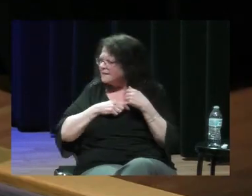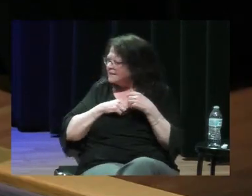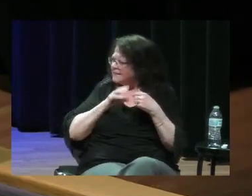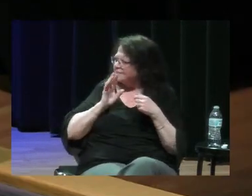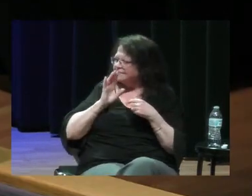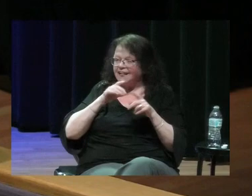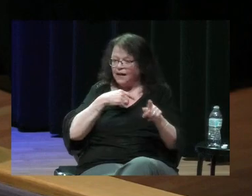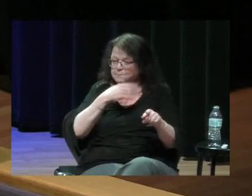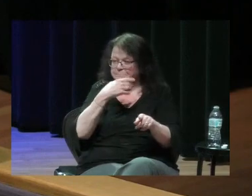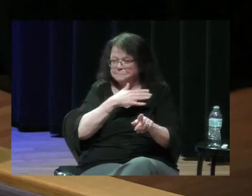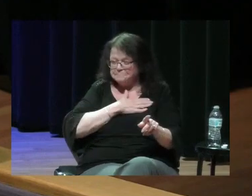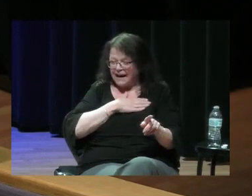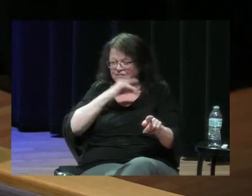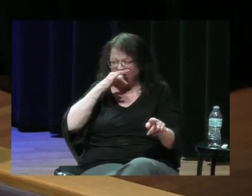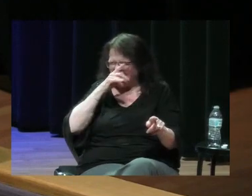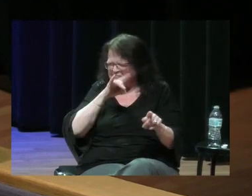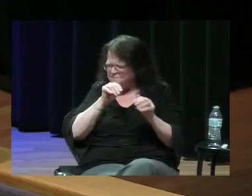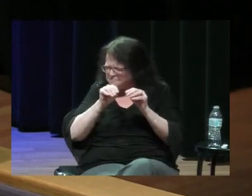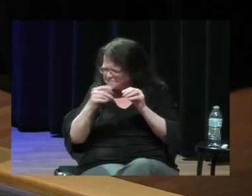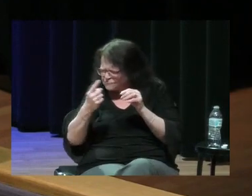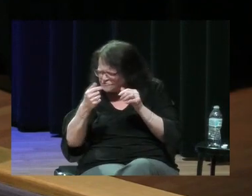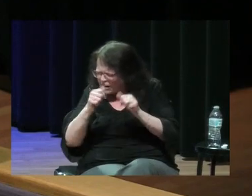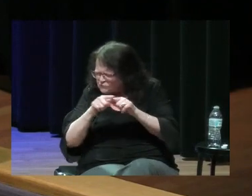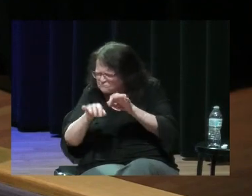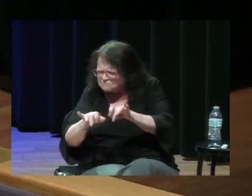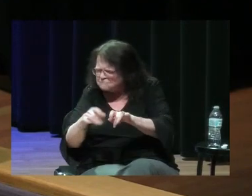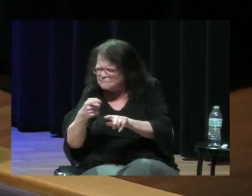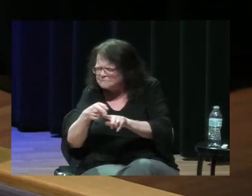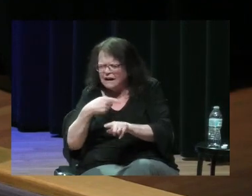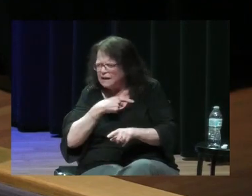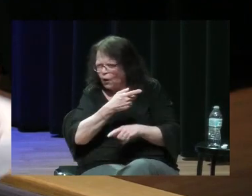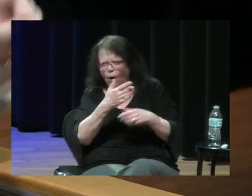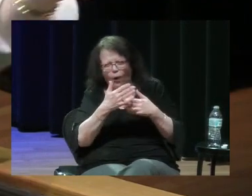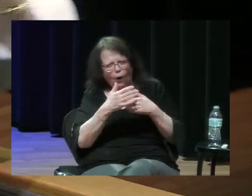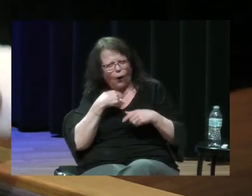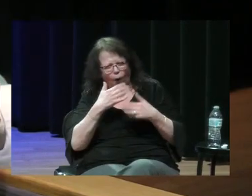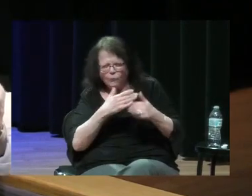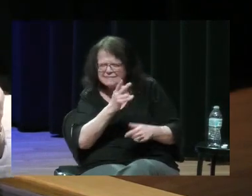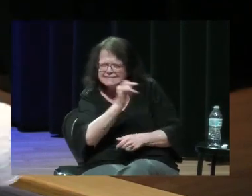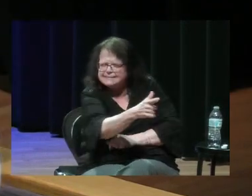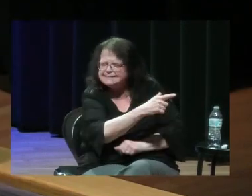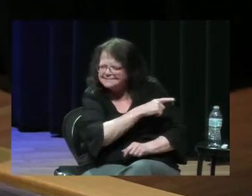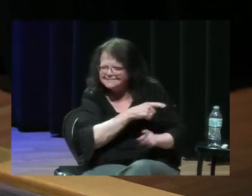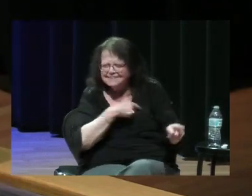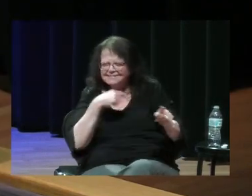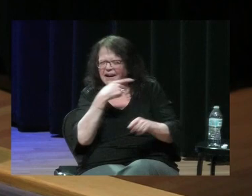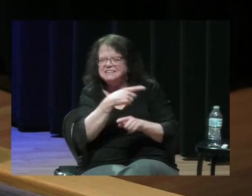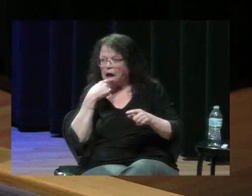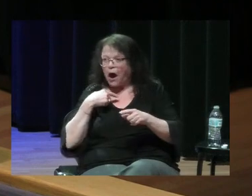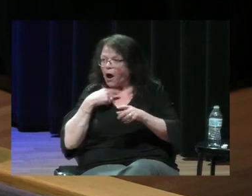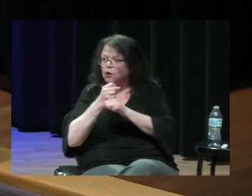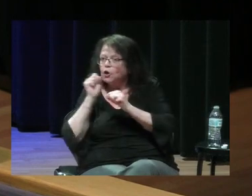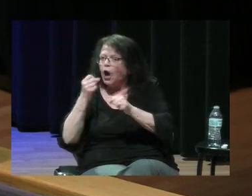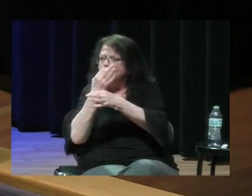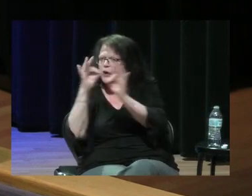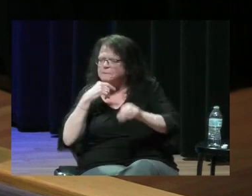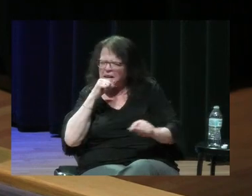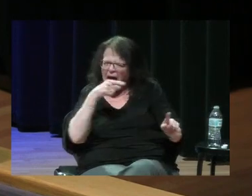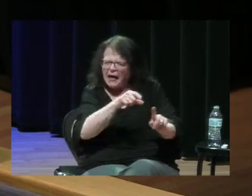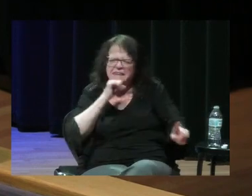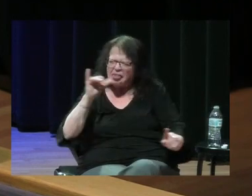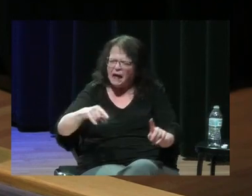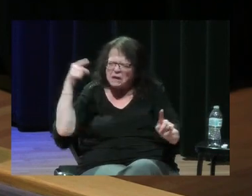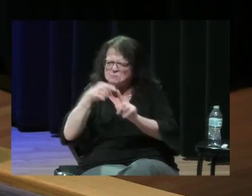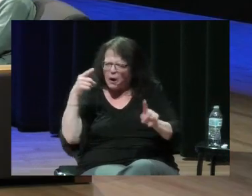lost his life. And then my other son was like, well, you probably got it for free. And I was like, not the point. And then she sent us